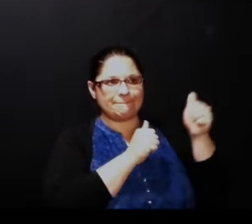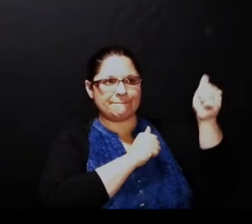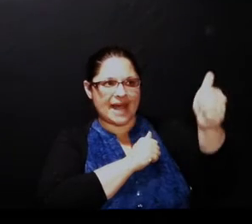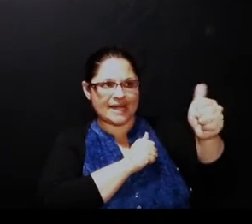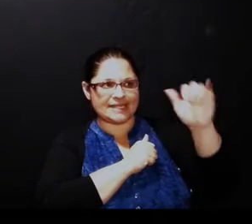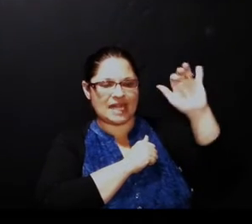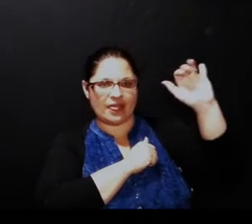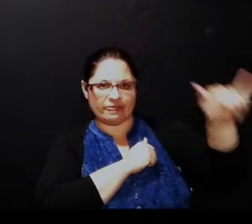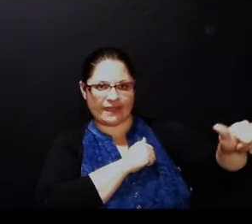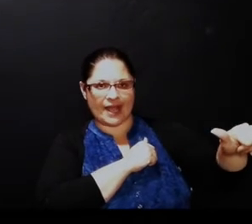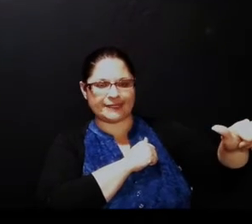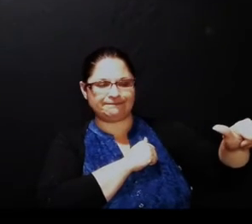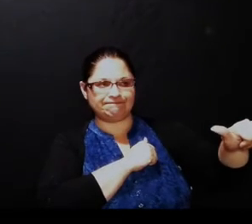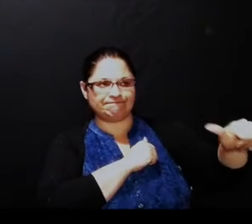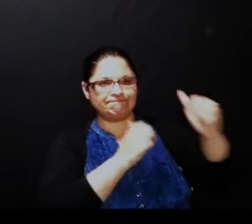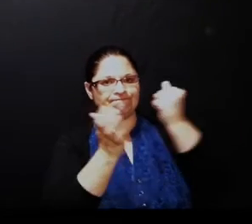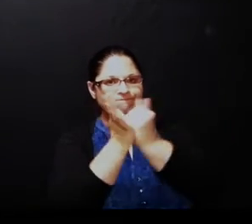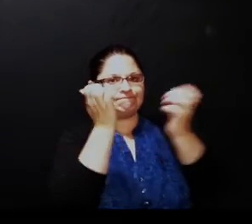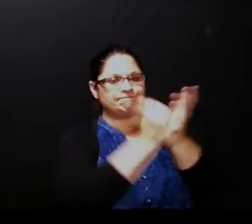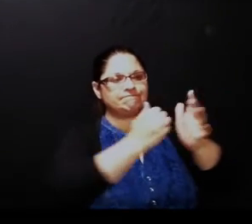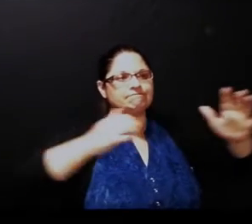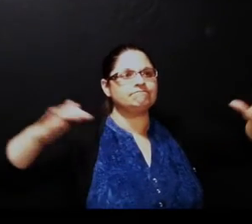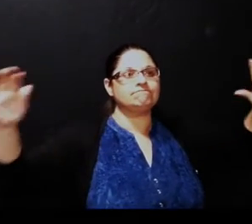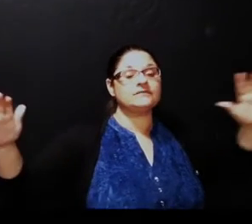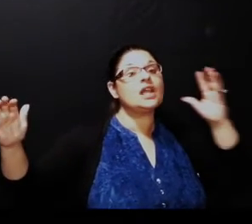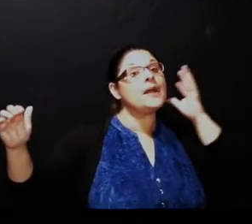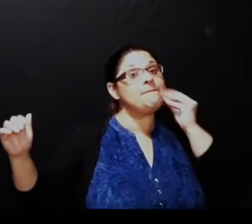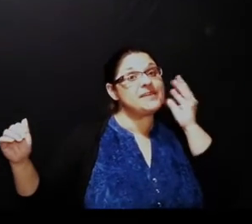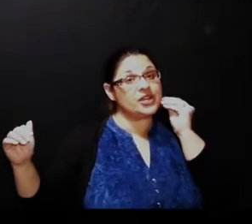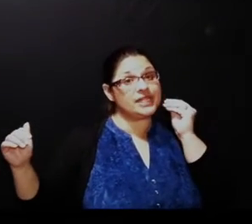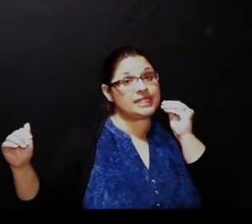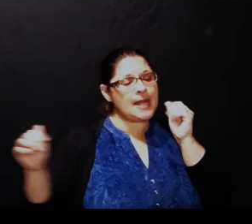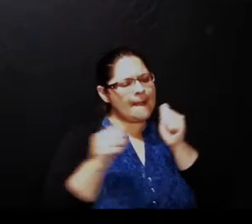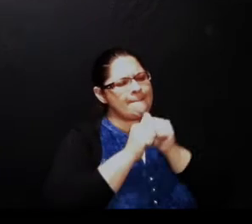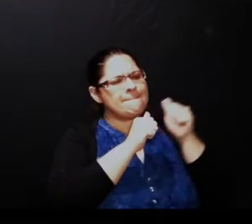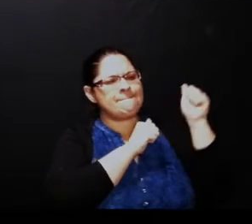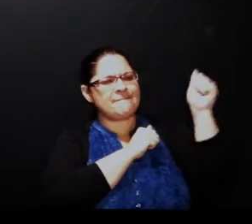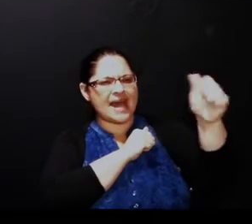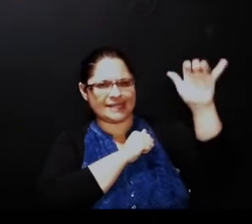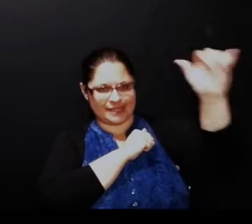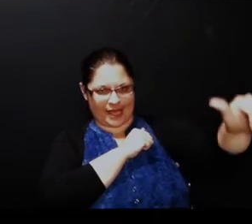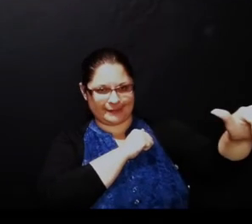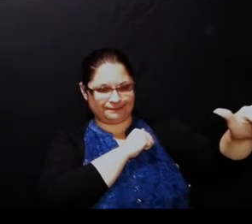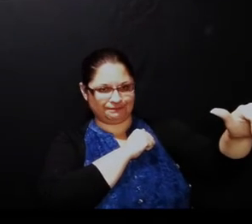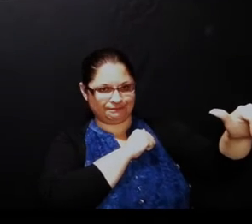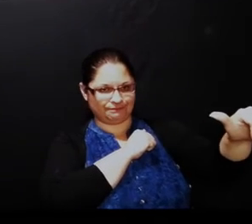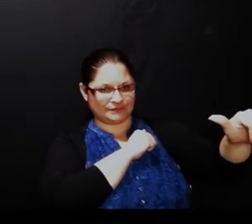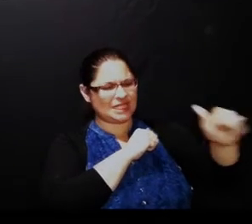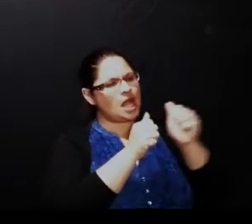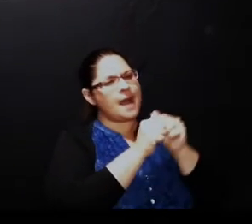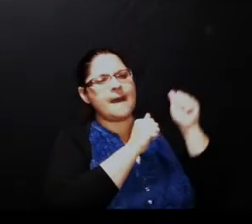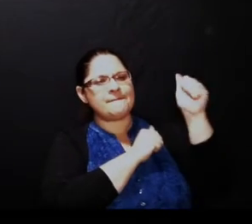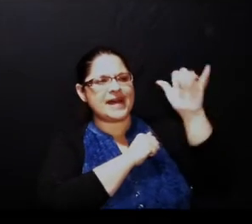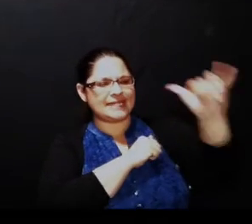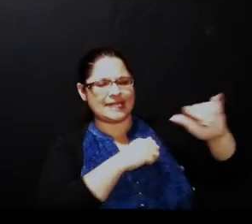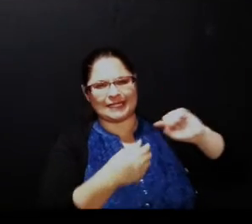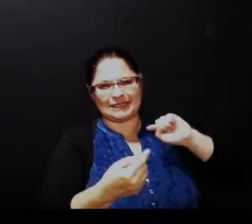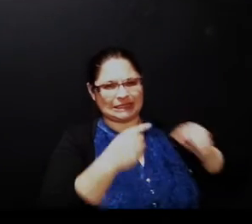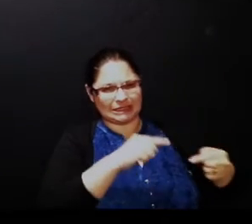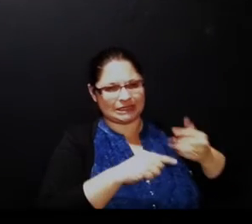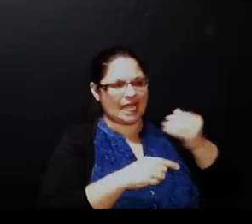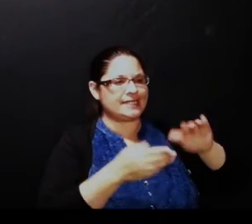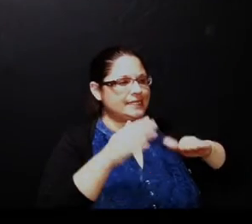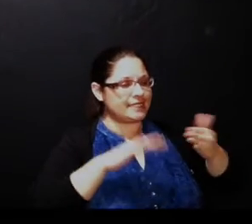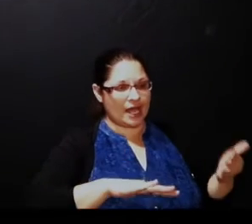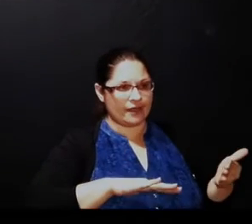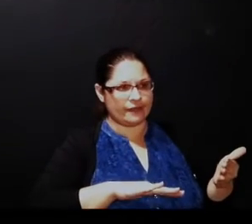crucified. But through the crucifixion, he's going to be glorified. So he's looking on the other side of the cross and the other side